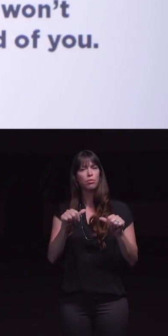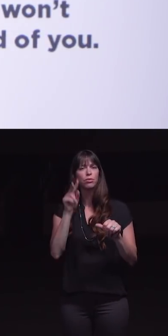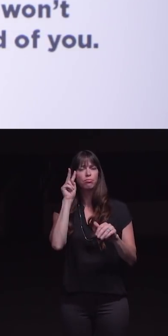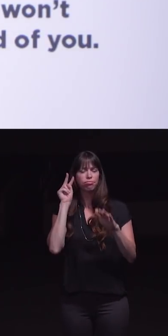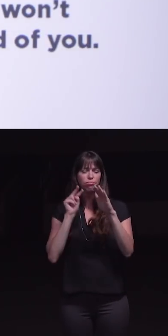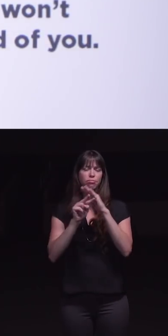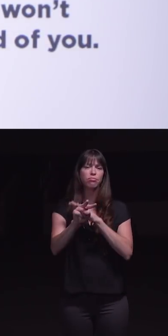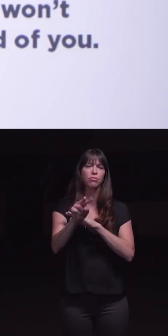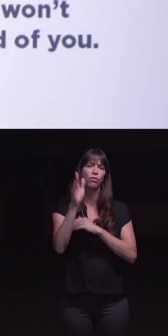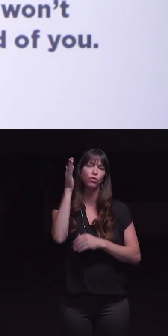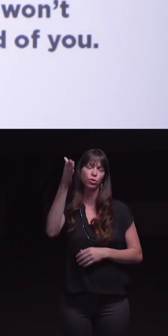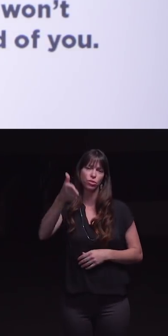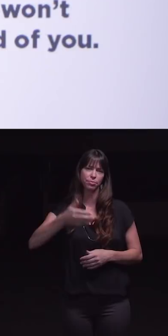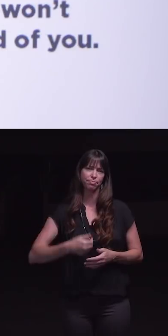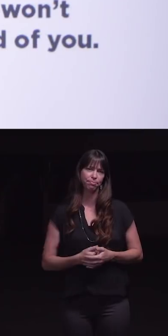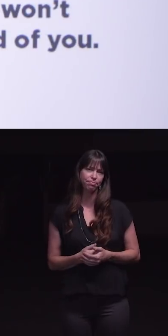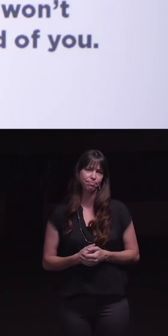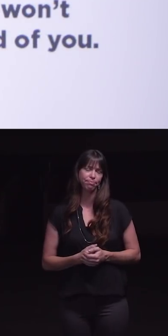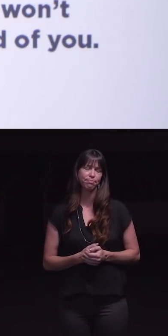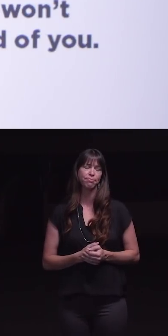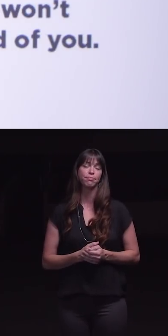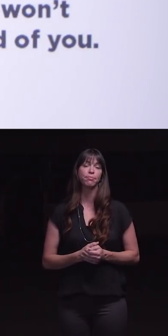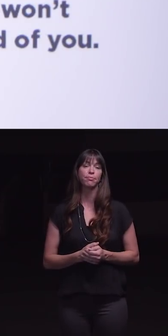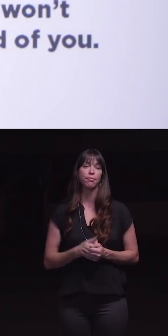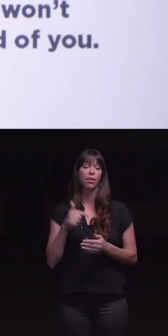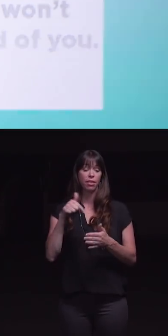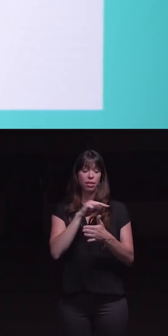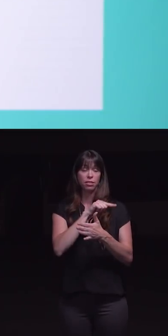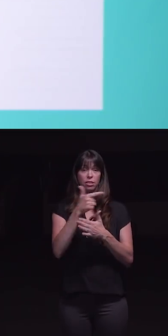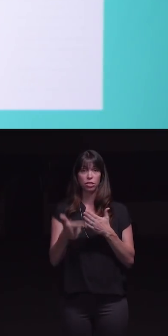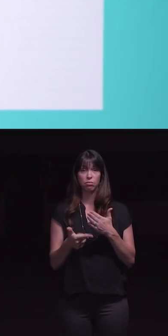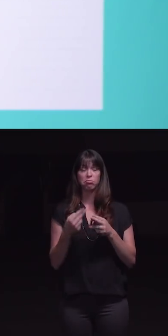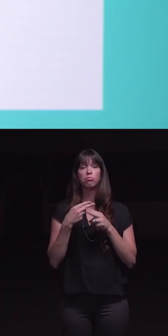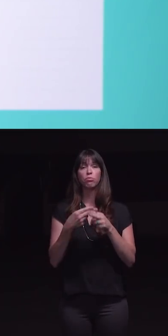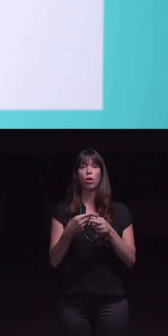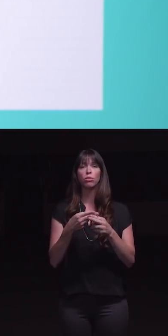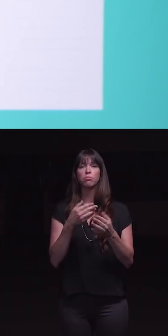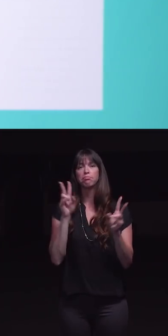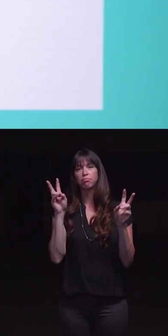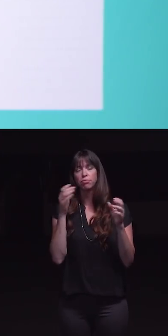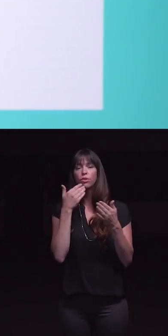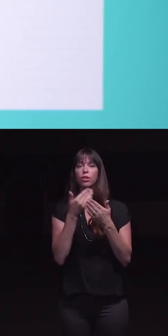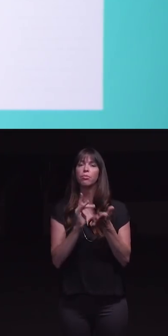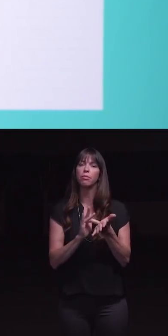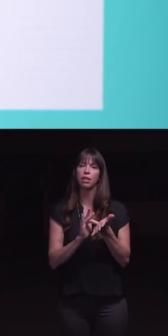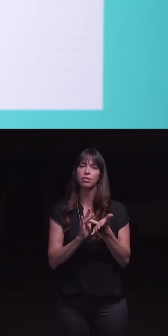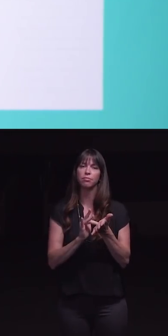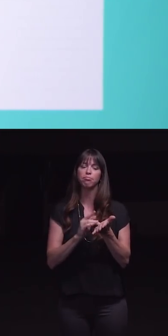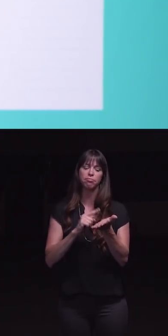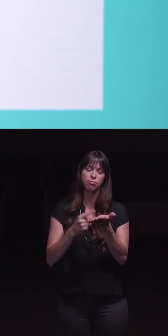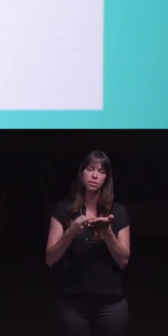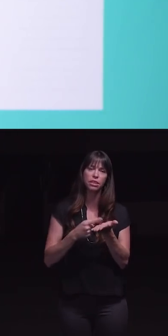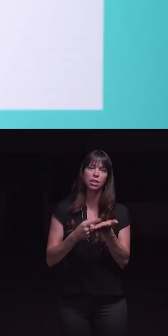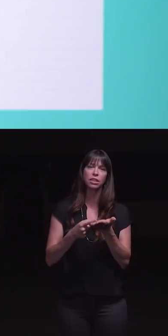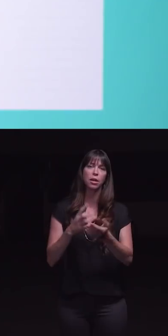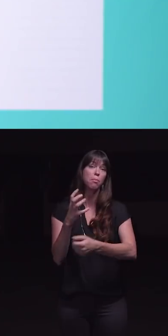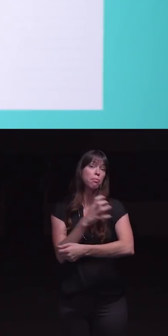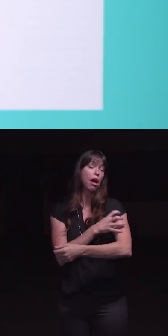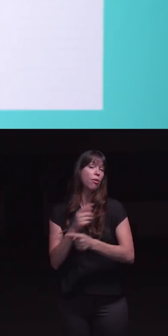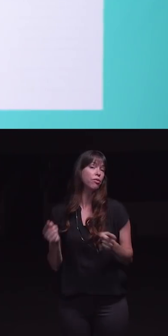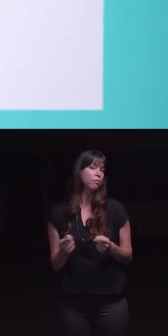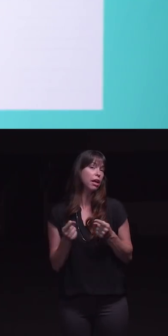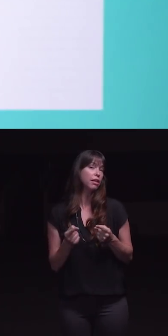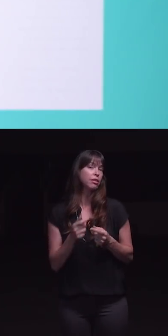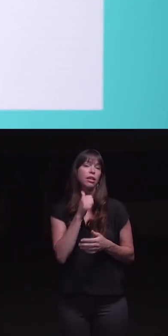of you. The series we're in is called Good Medicine. We're talking about the power of pain, not